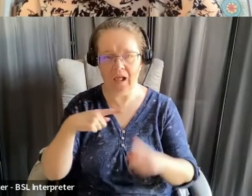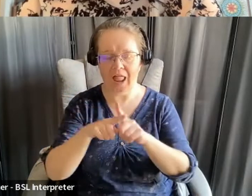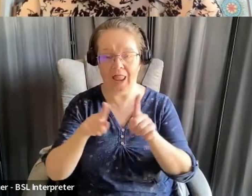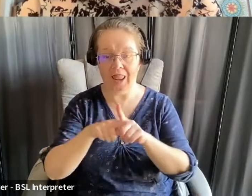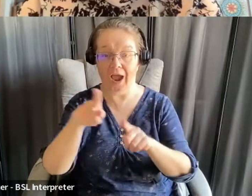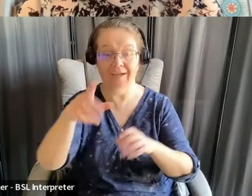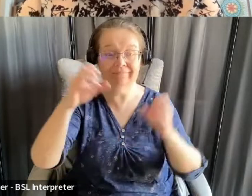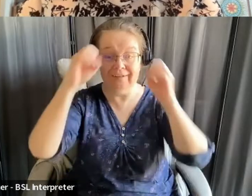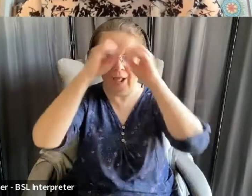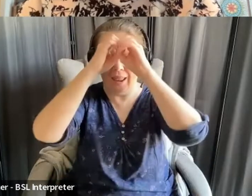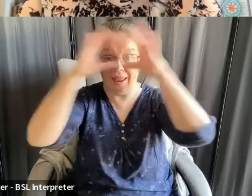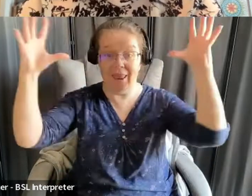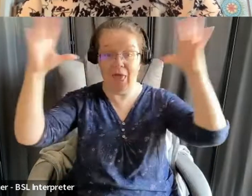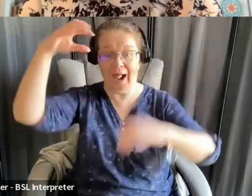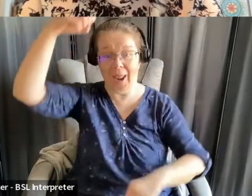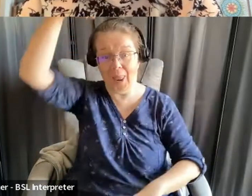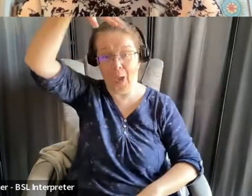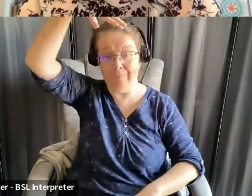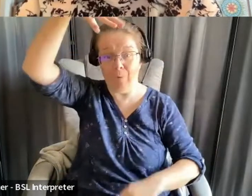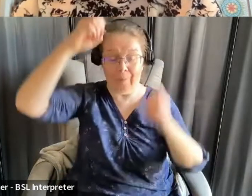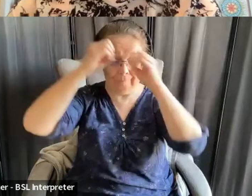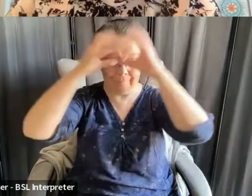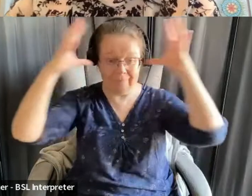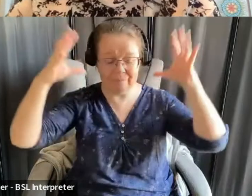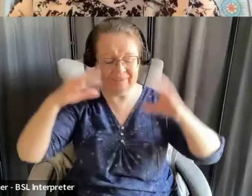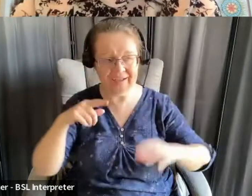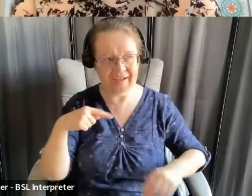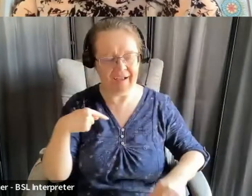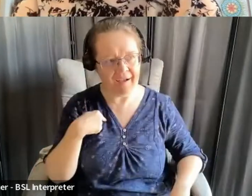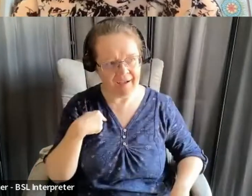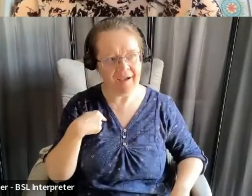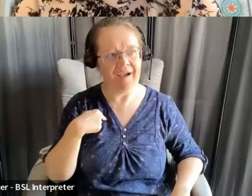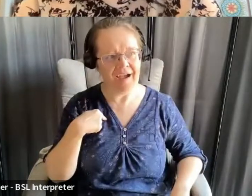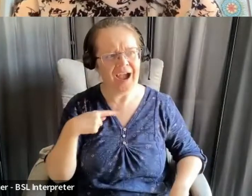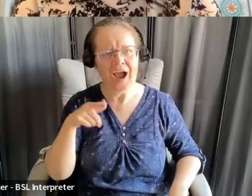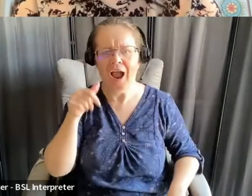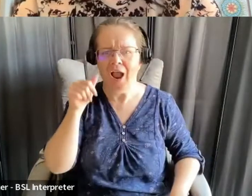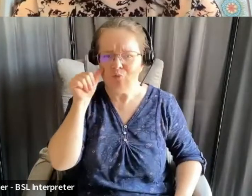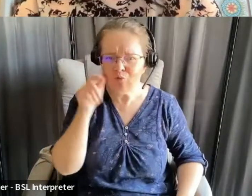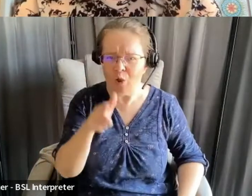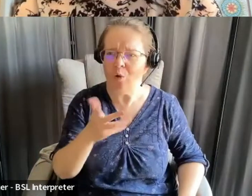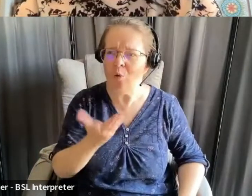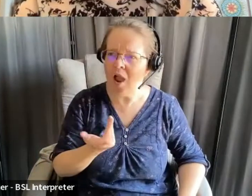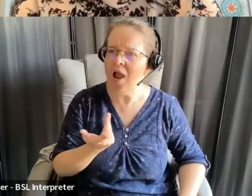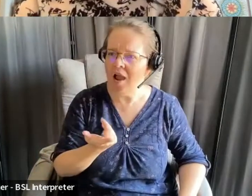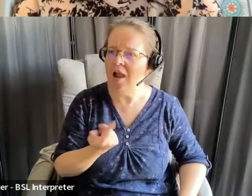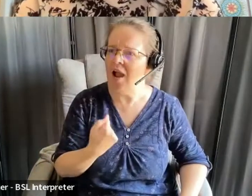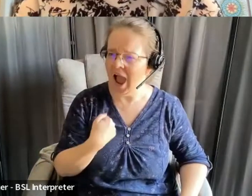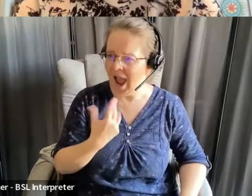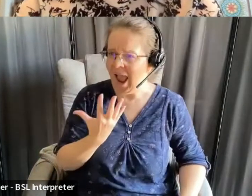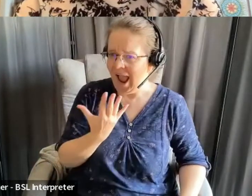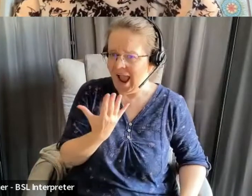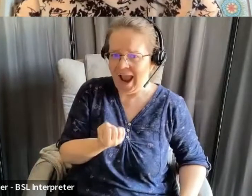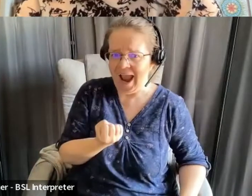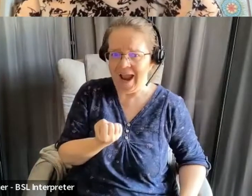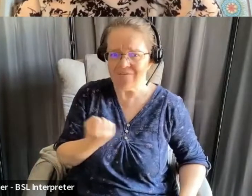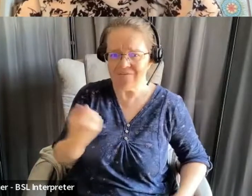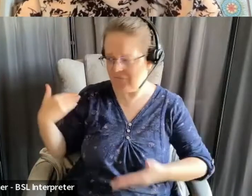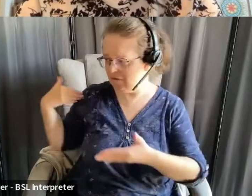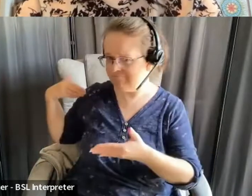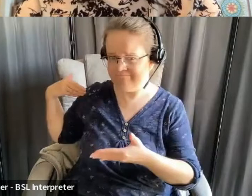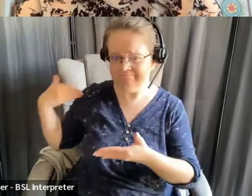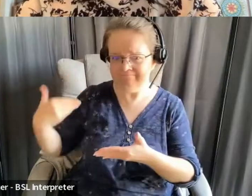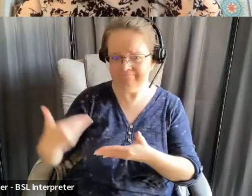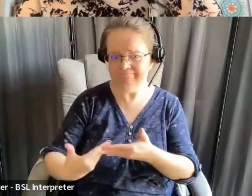bulb moment for me was thinking, do you know what? I have a background in